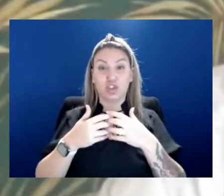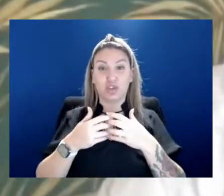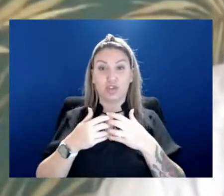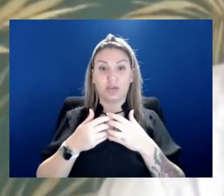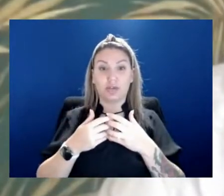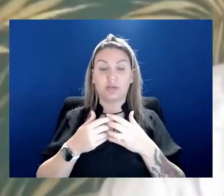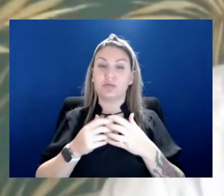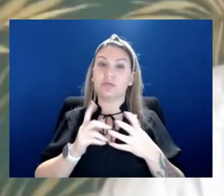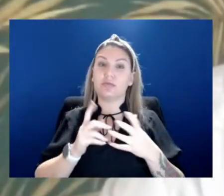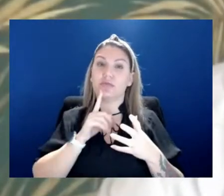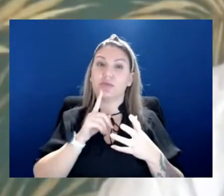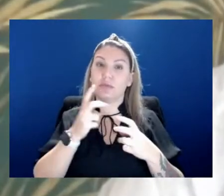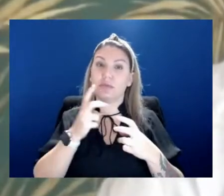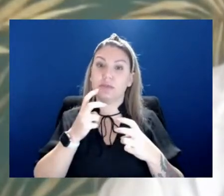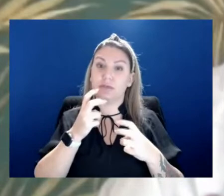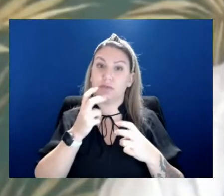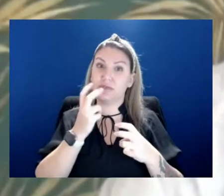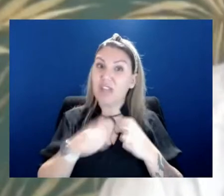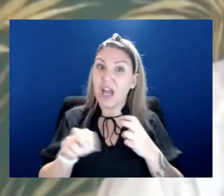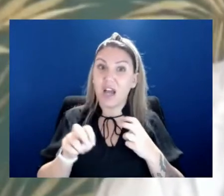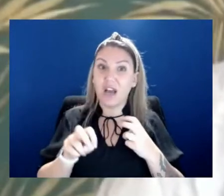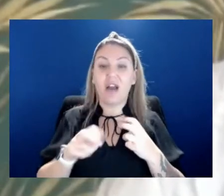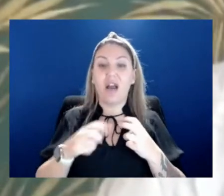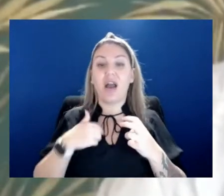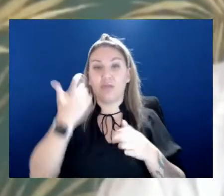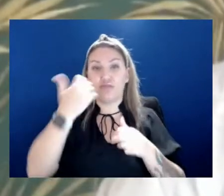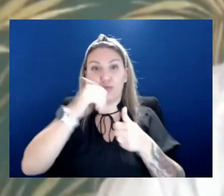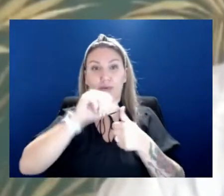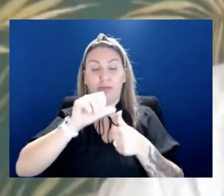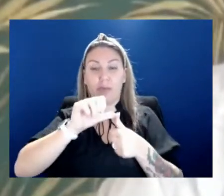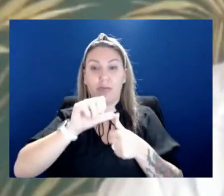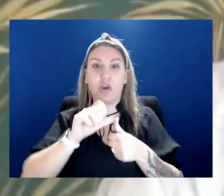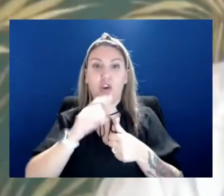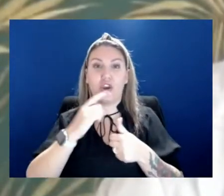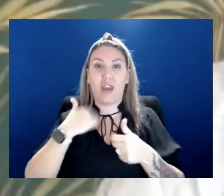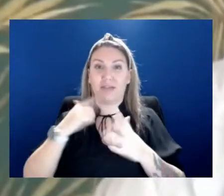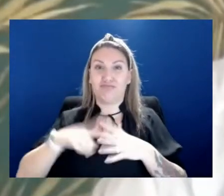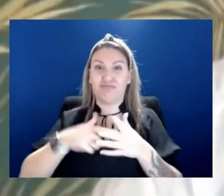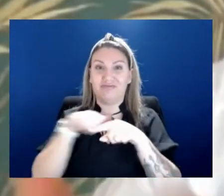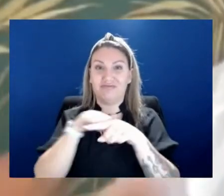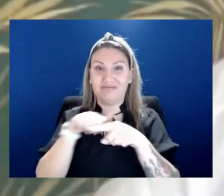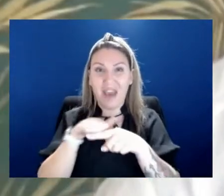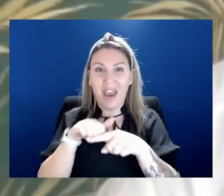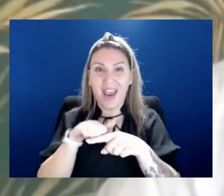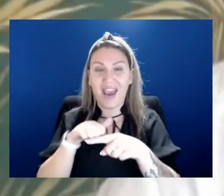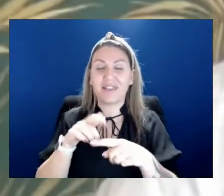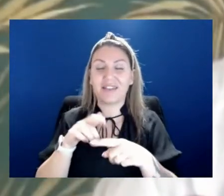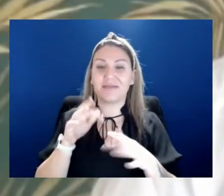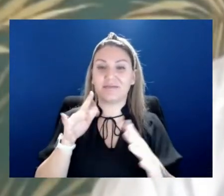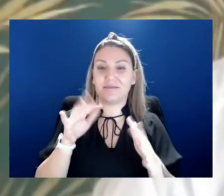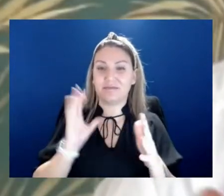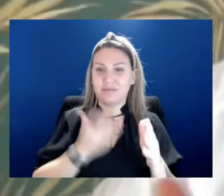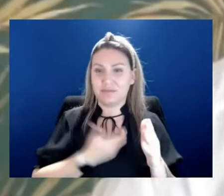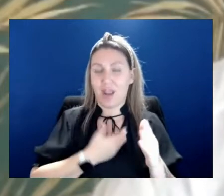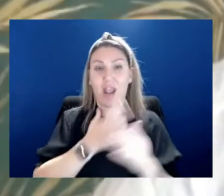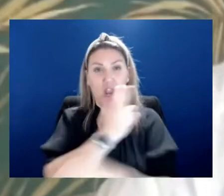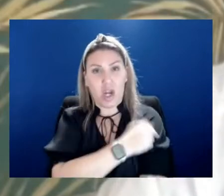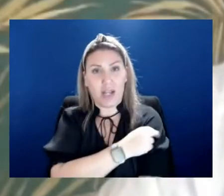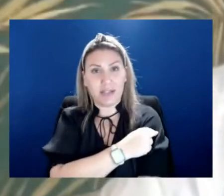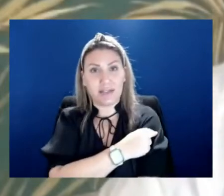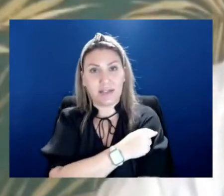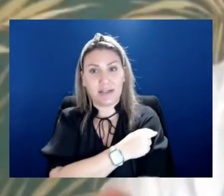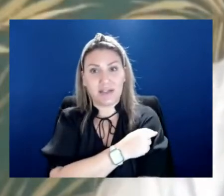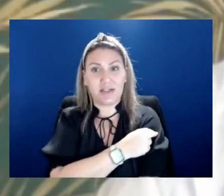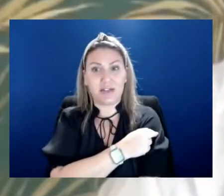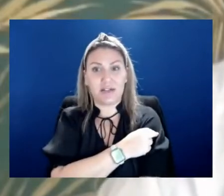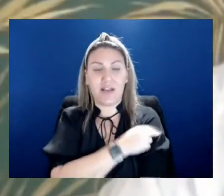difficult working. I remember when I start practice, I probably in our hospital, I'm the first